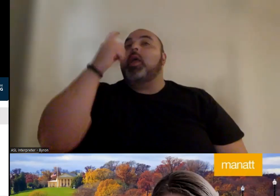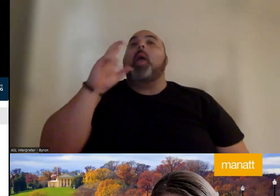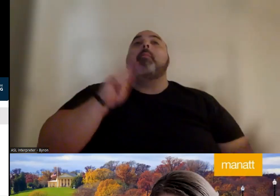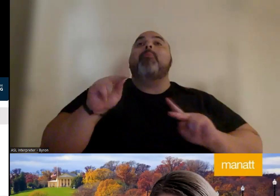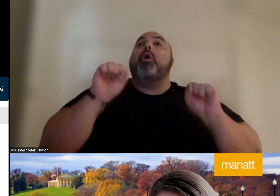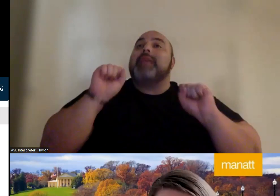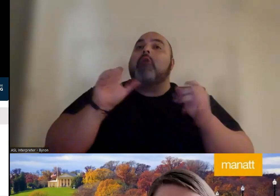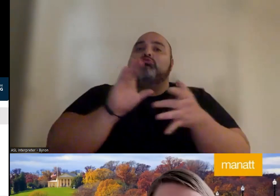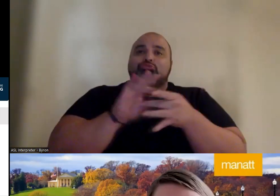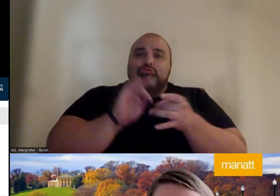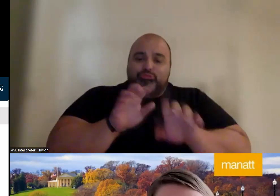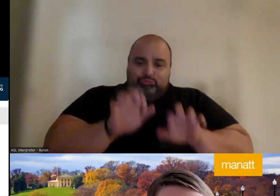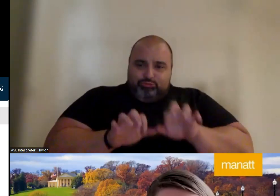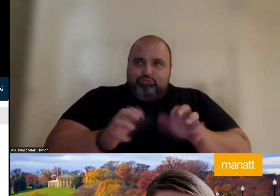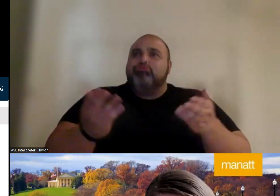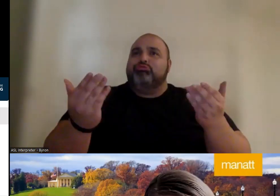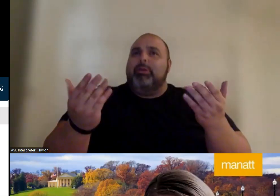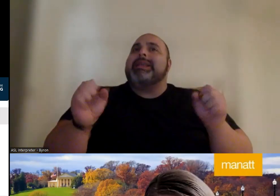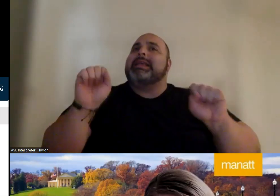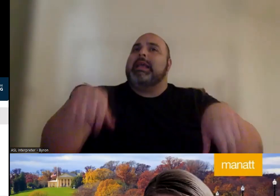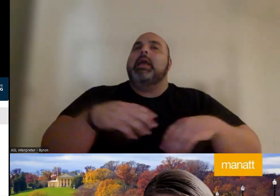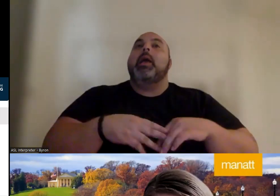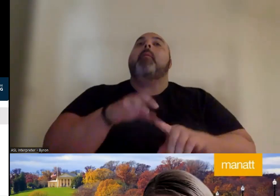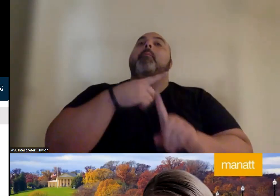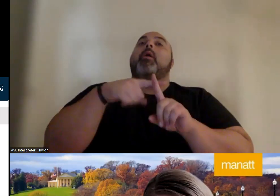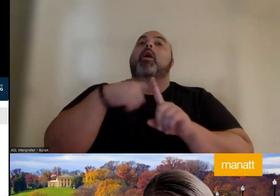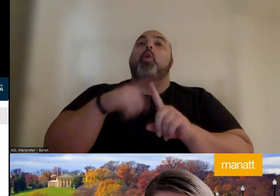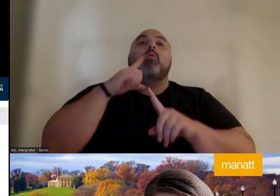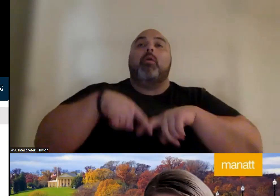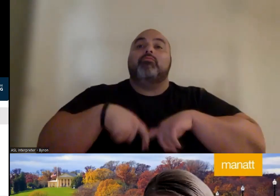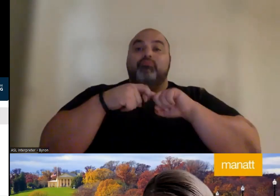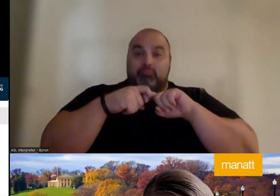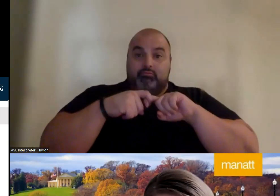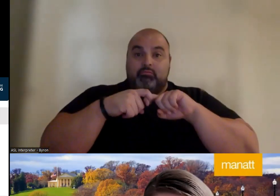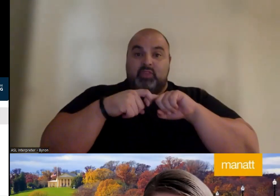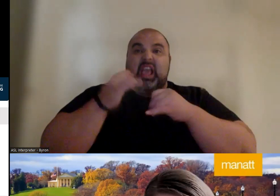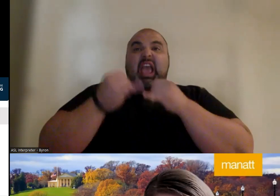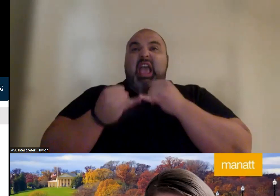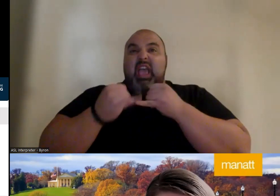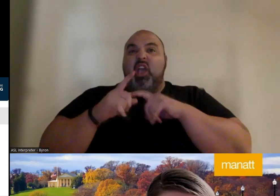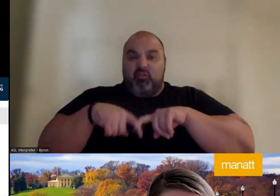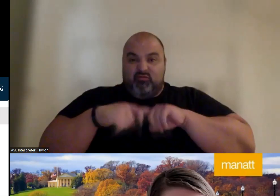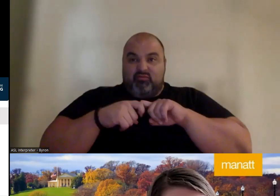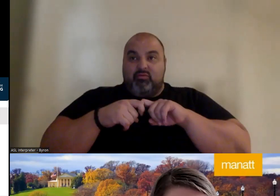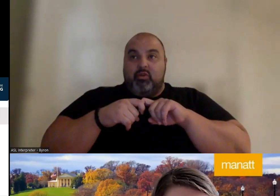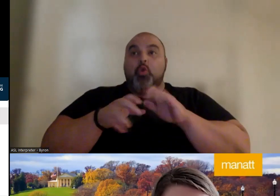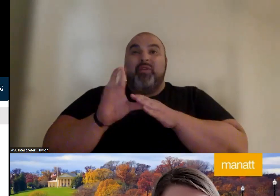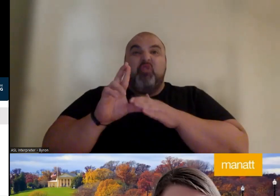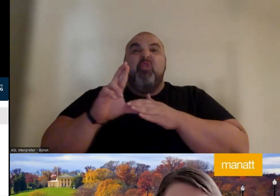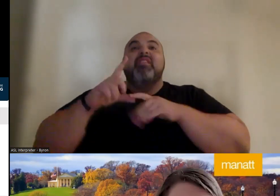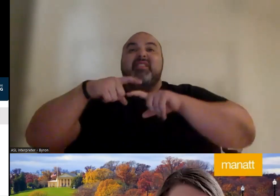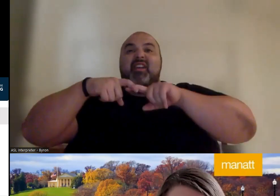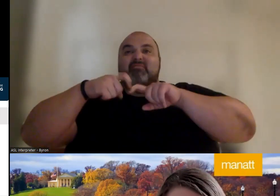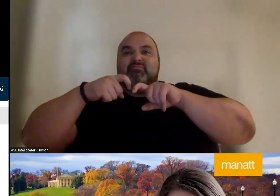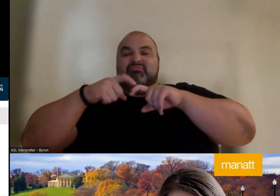comment in the chat as we go. And then we will also pause at the end of the review of the research for